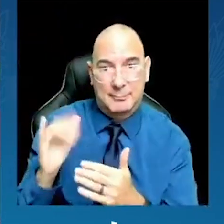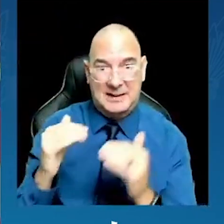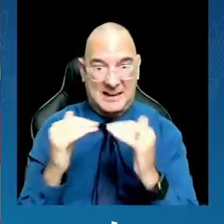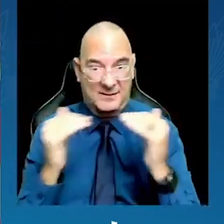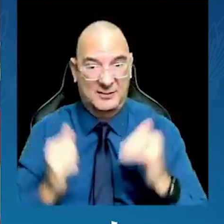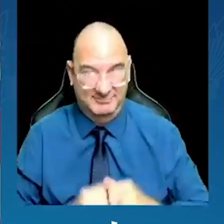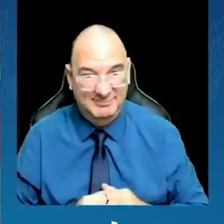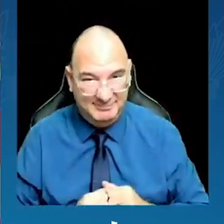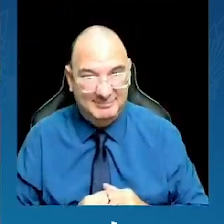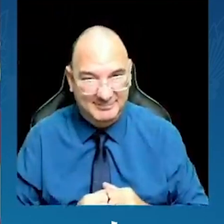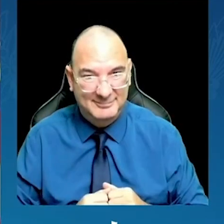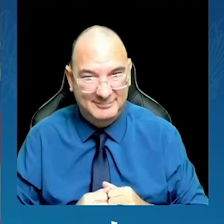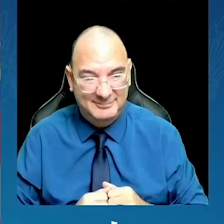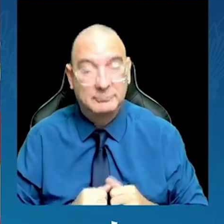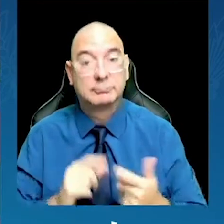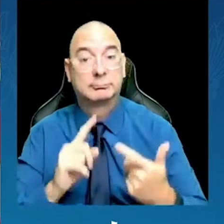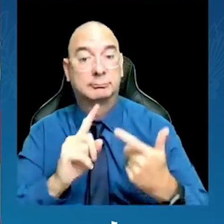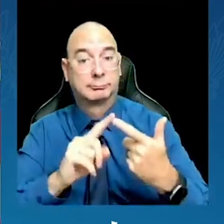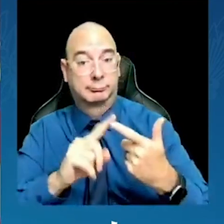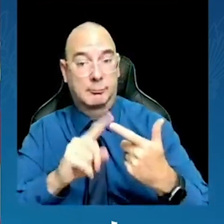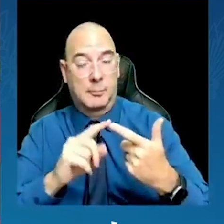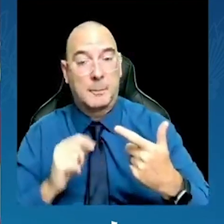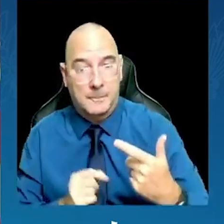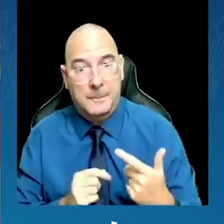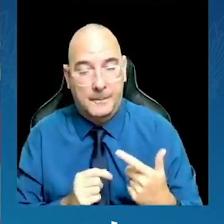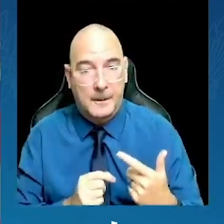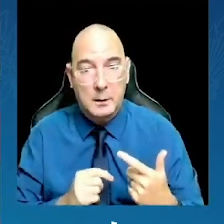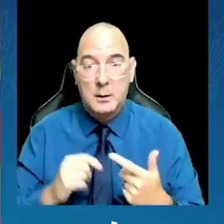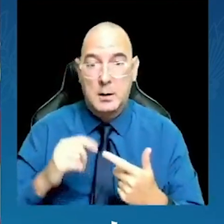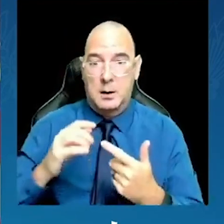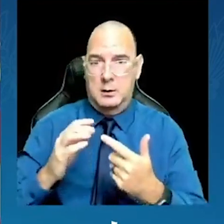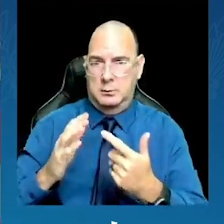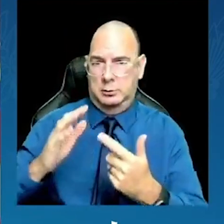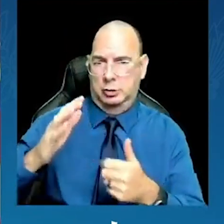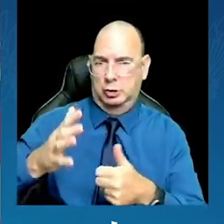Second, a priority is addressing the climate crisis.